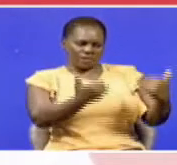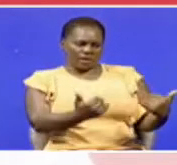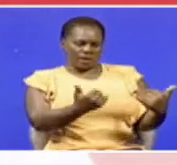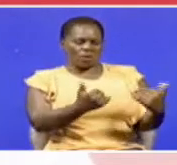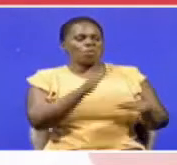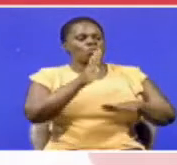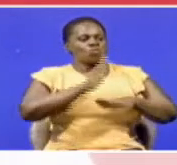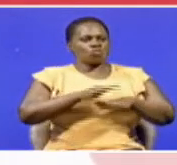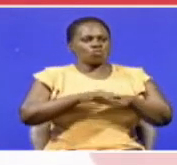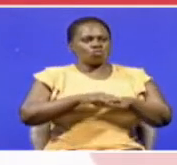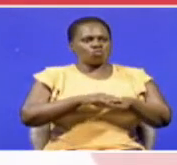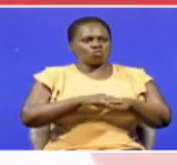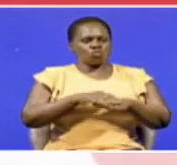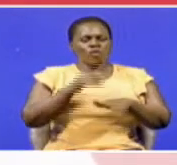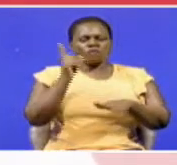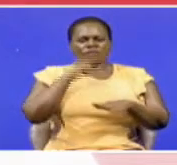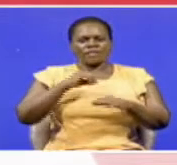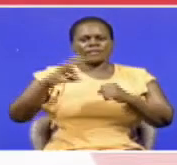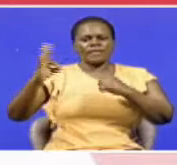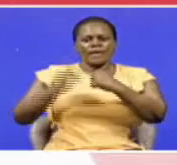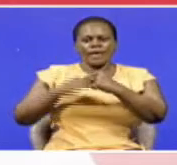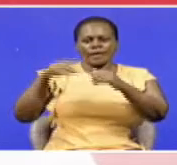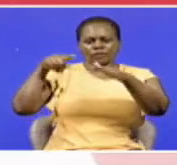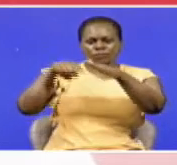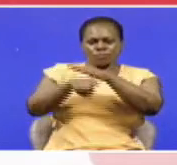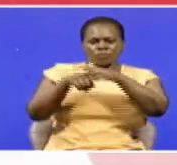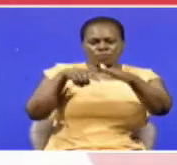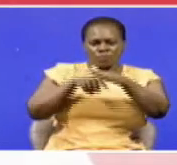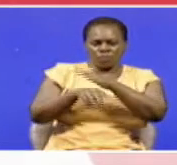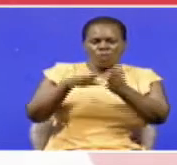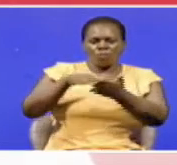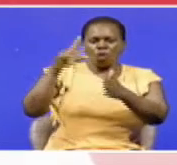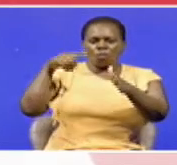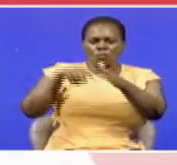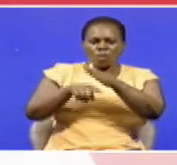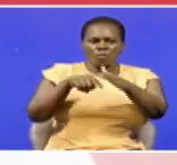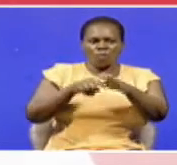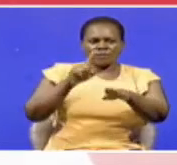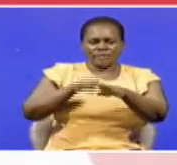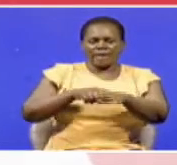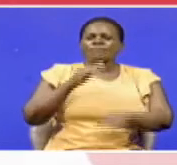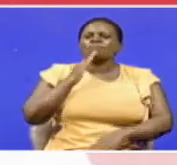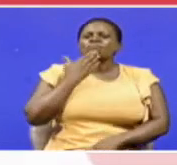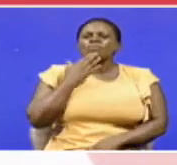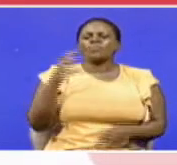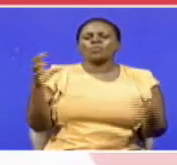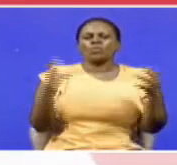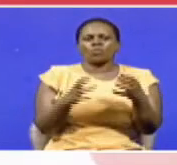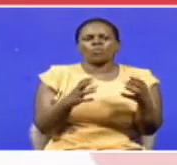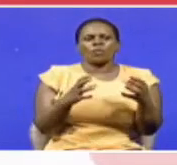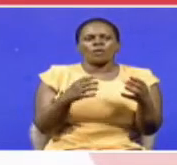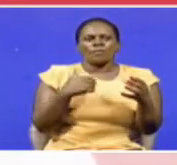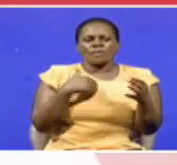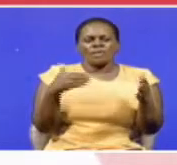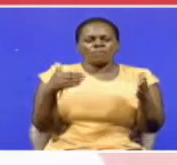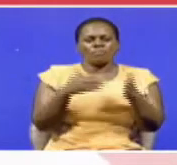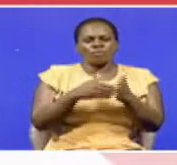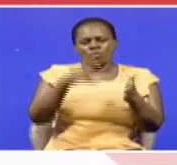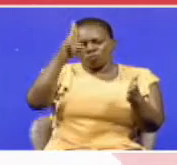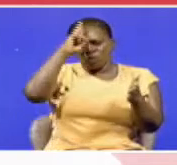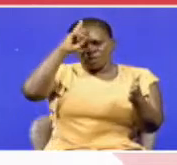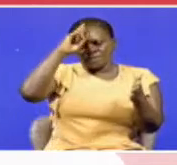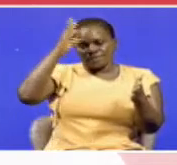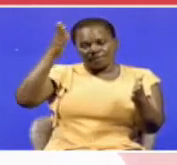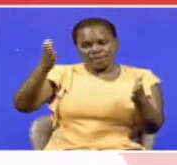sana na nilimaliza na 8 goals generally. Then most of the goals nilifunga ni KFC Leopards due I was on loan from Kenya Police.